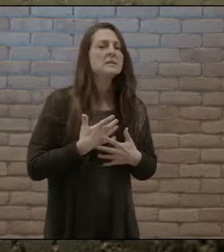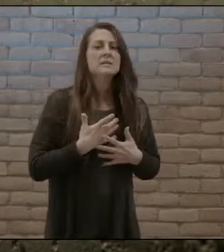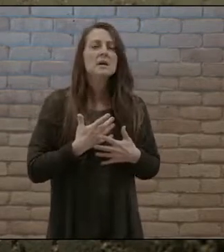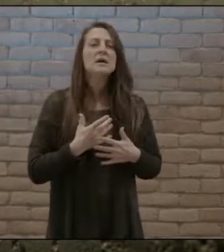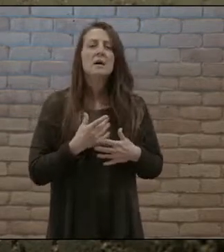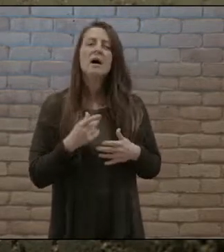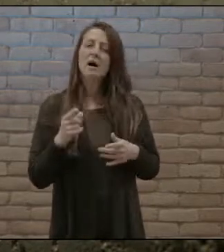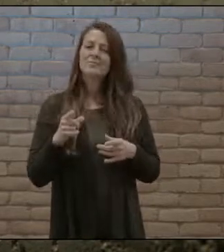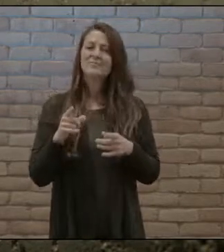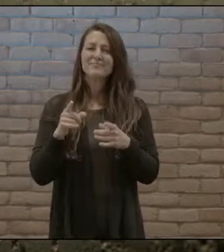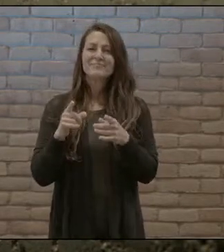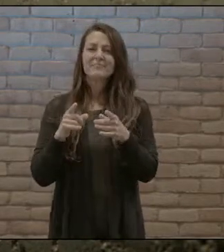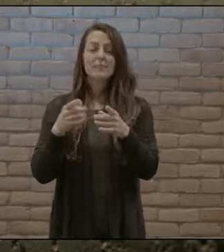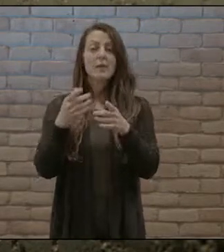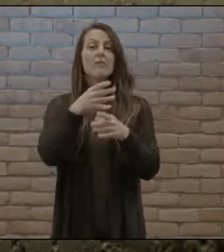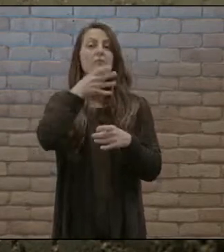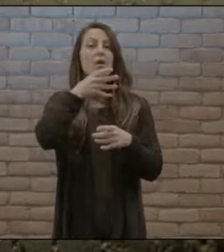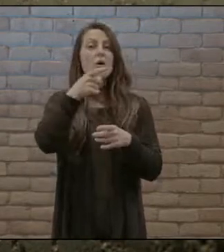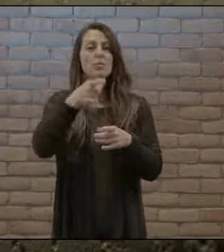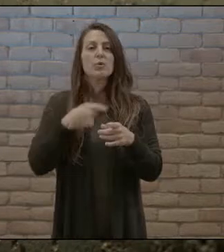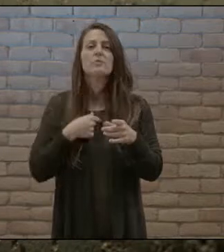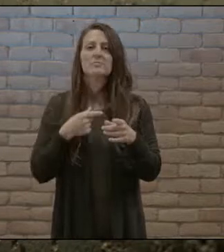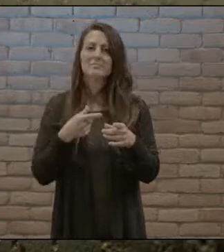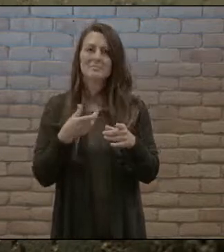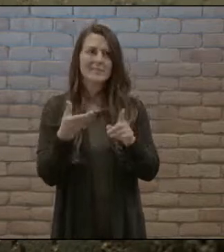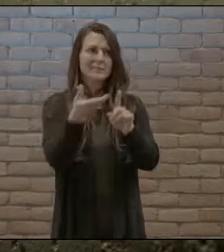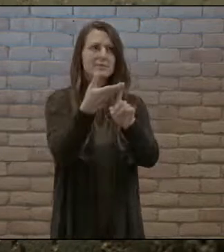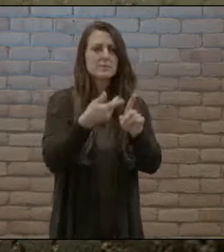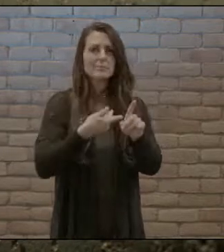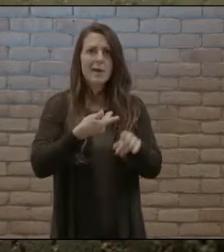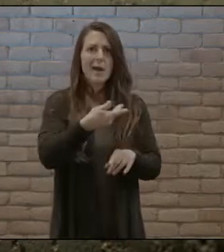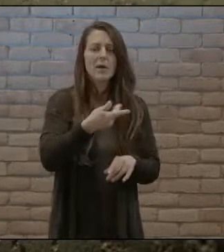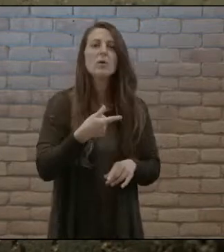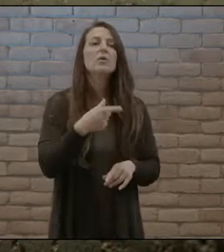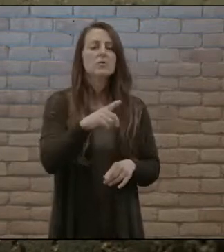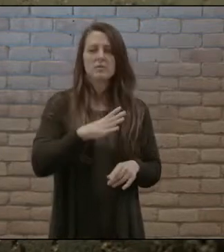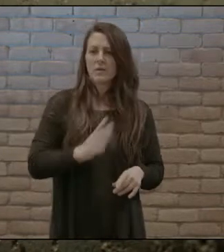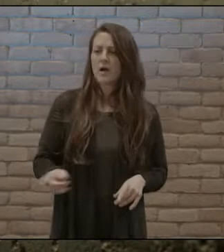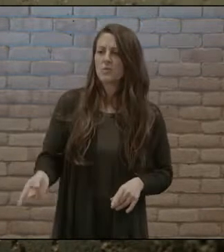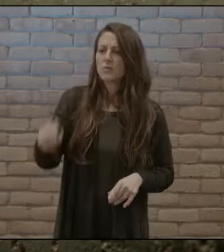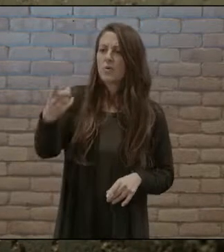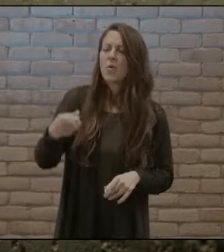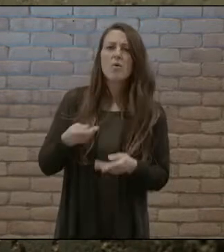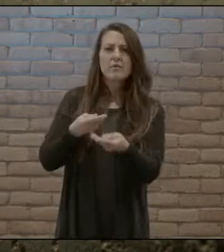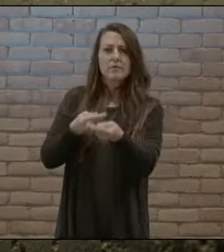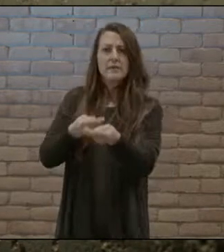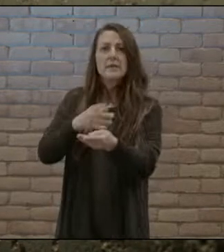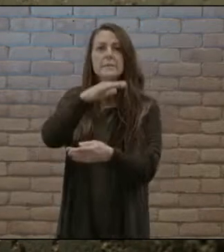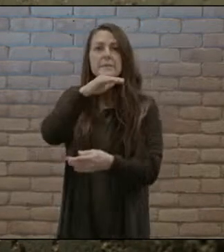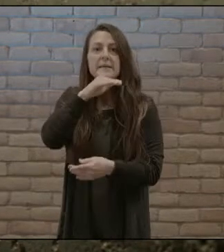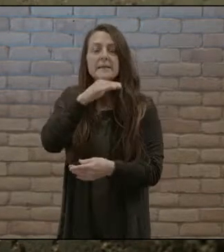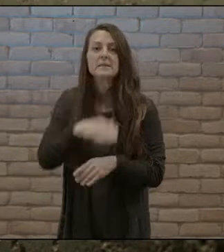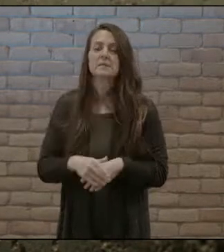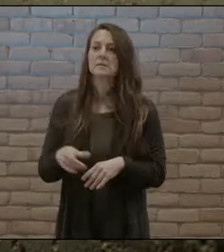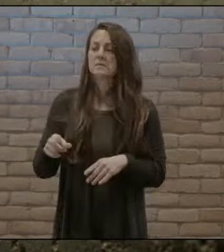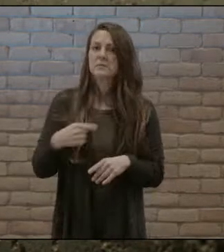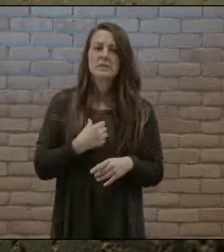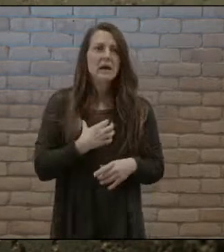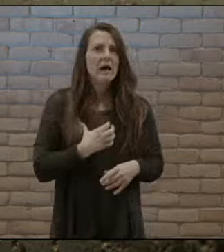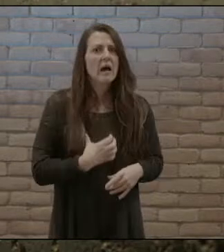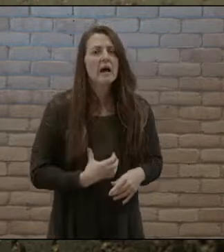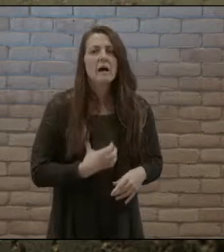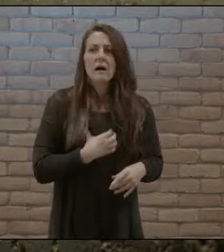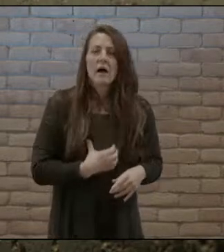local farmer to hire him, and the man sent him into his fields to feed the pigs. The young man became so hungry